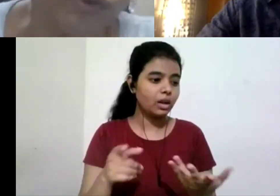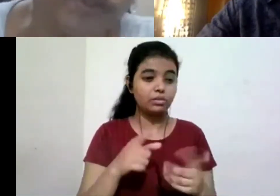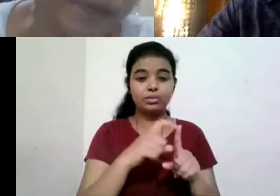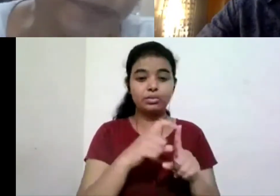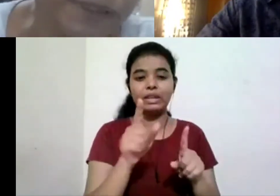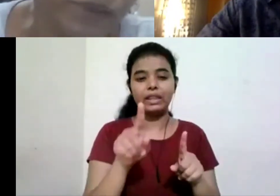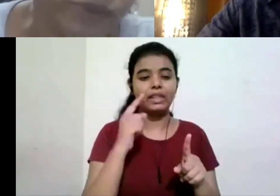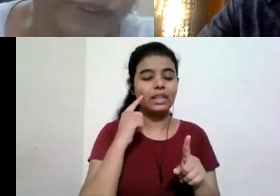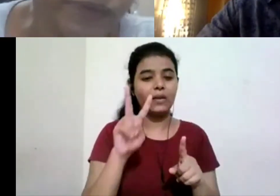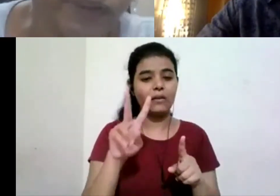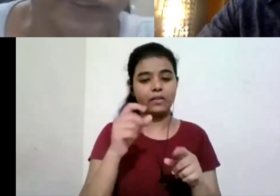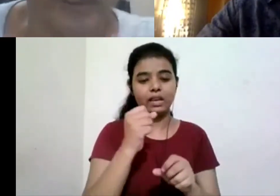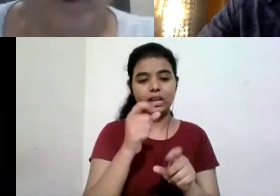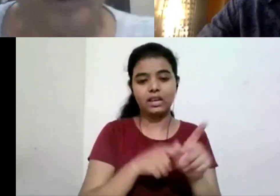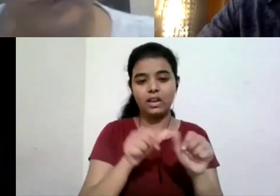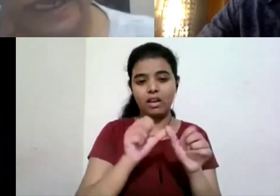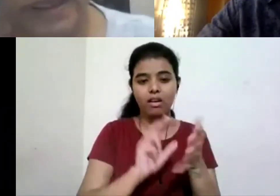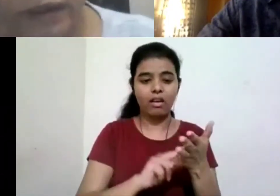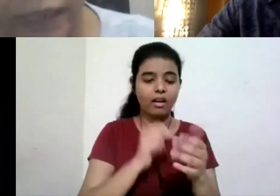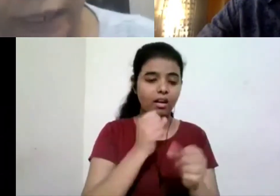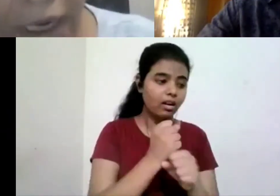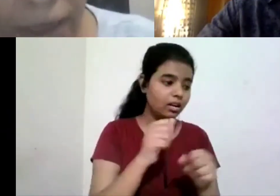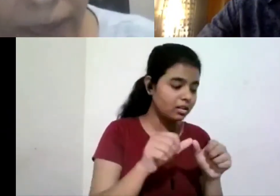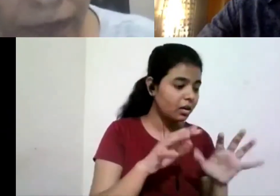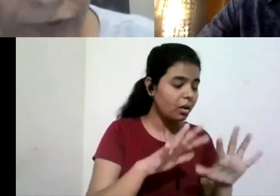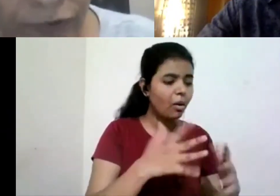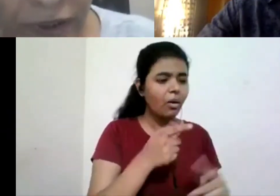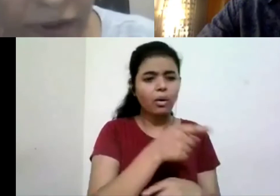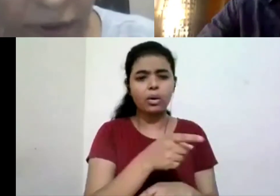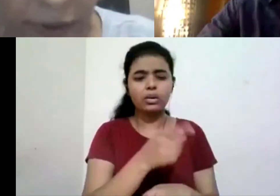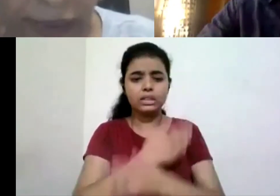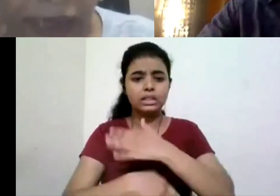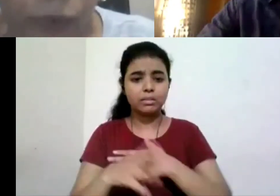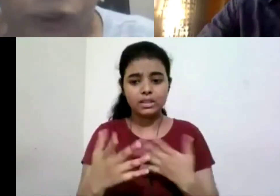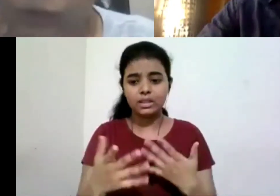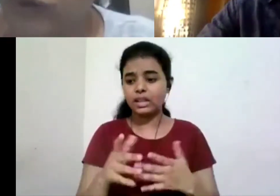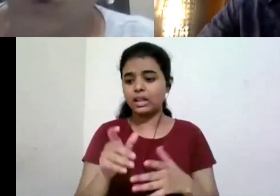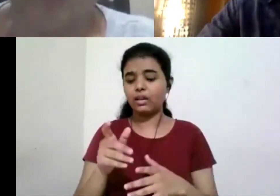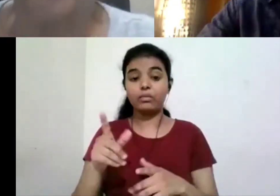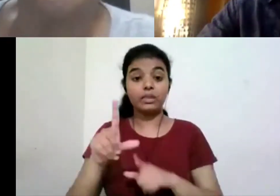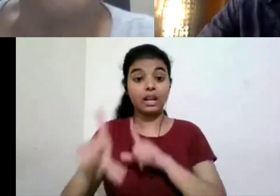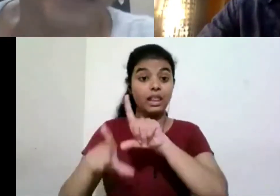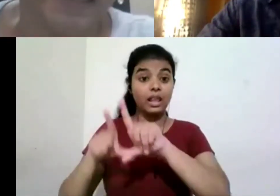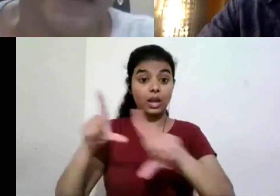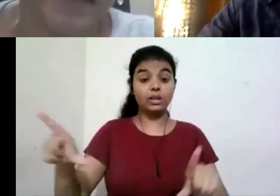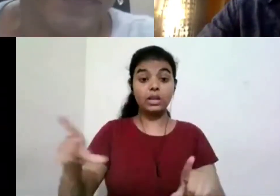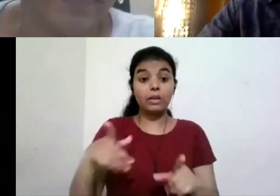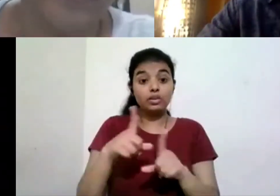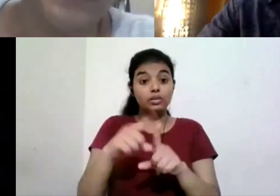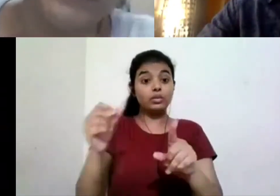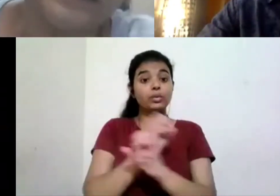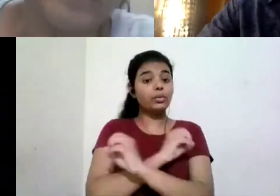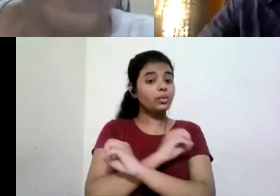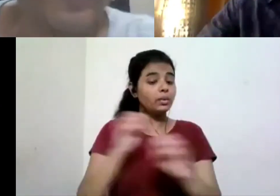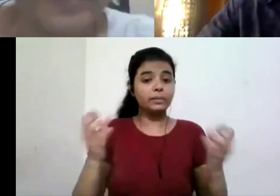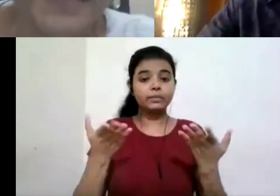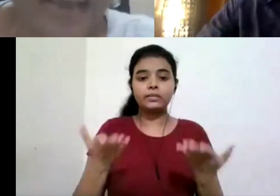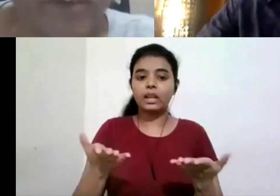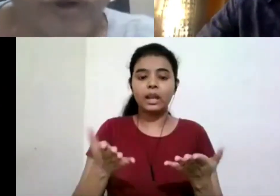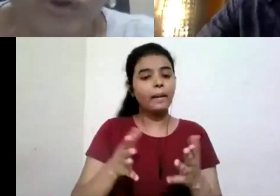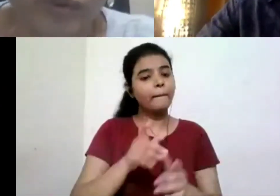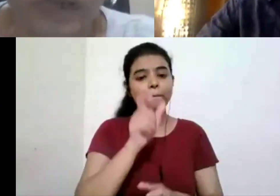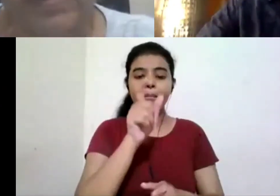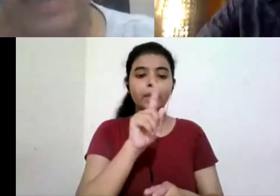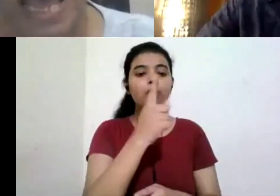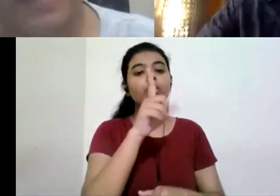or you say person with disability or you take the entire people first language, but you don't do anything else, then the people first